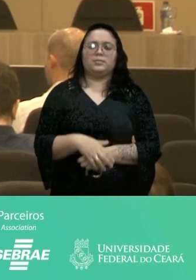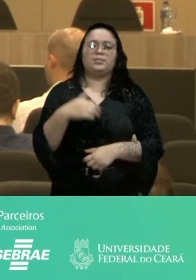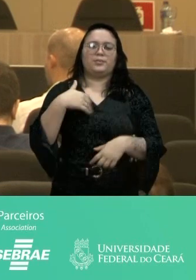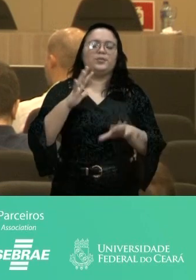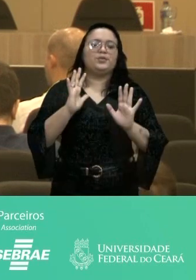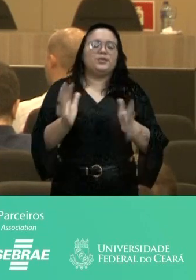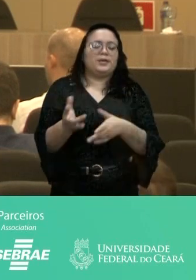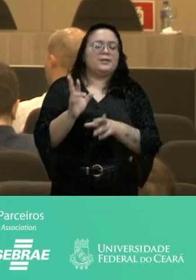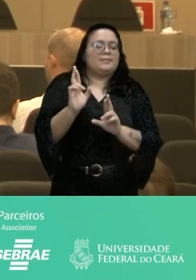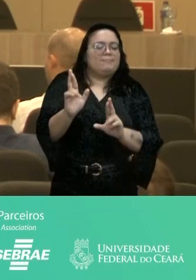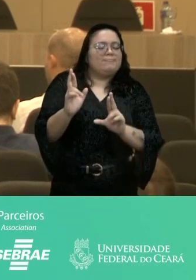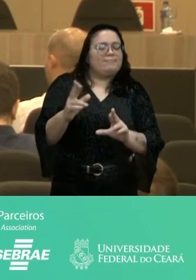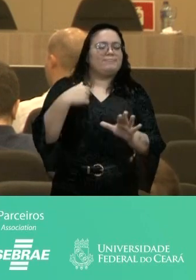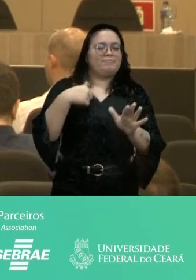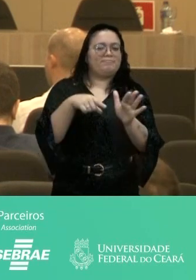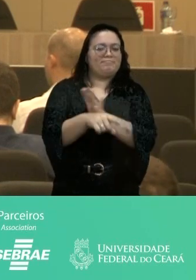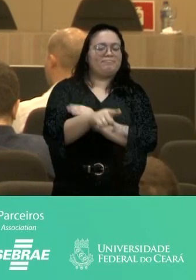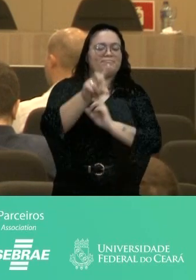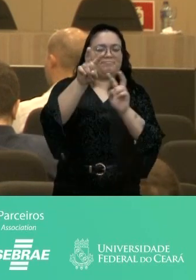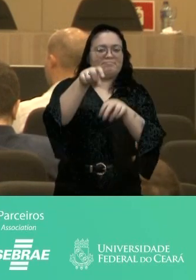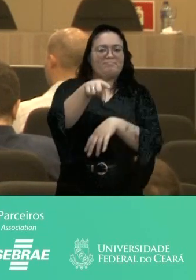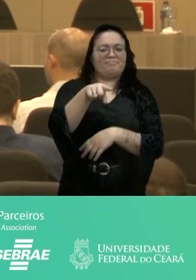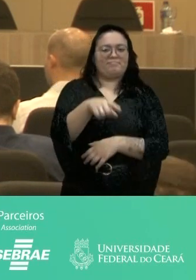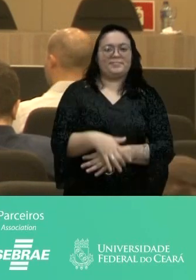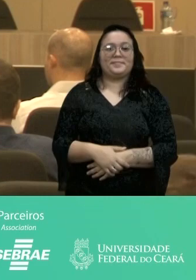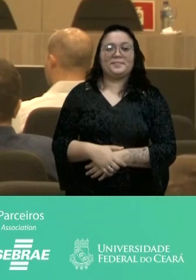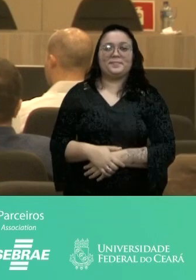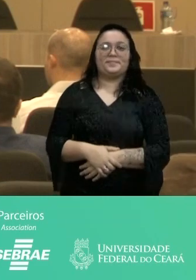Well, I was actually already expecting that question.